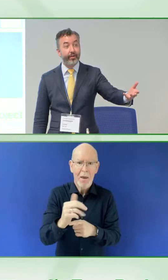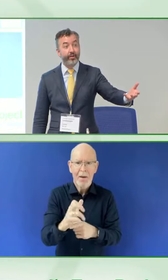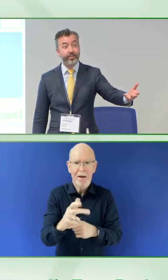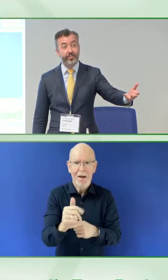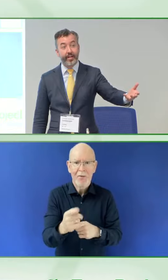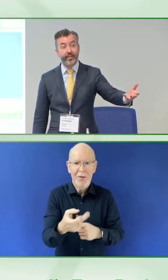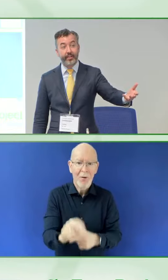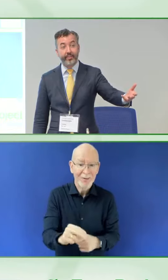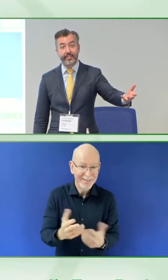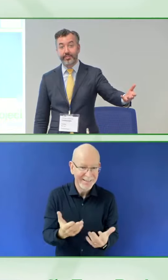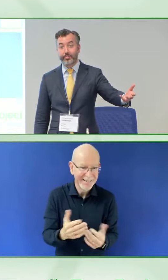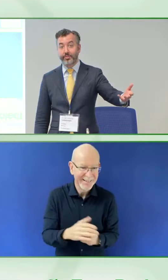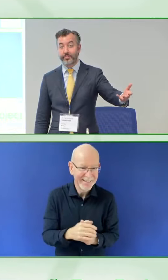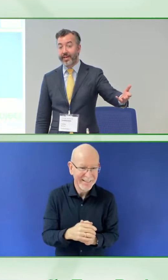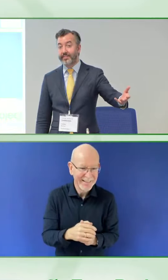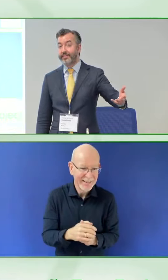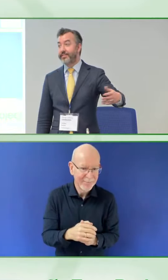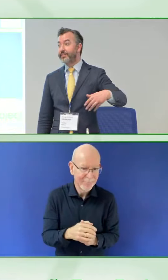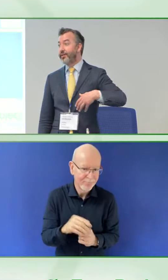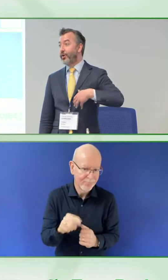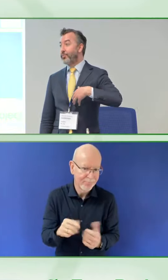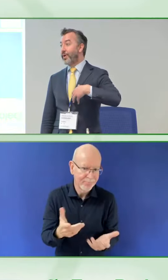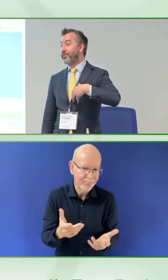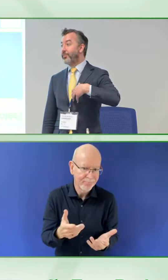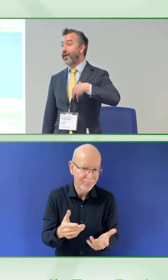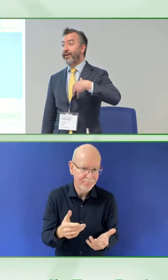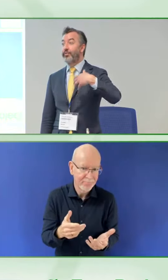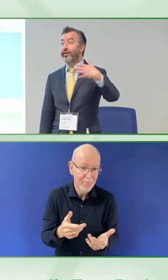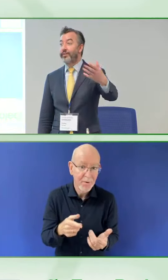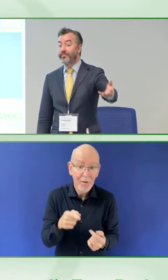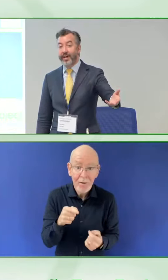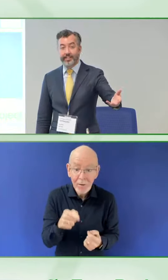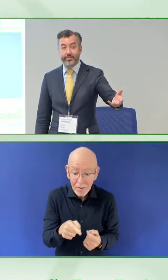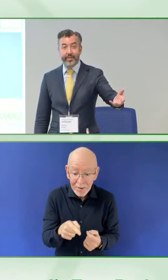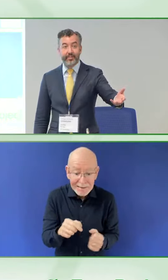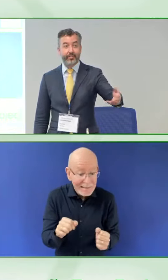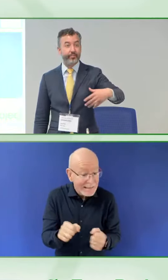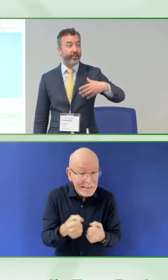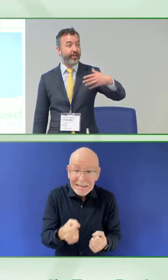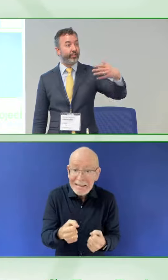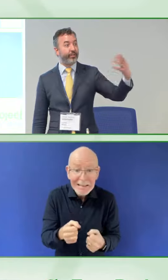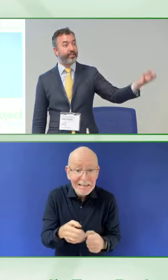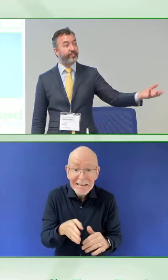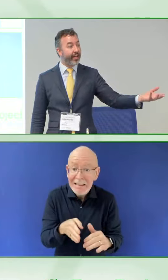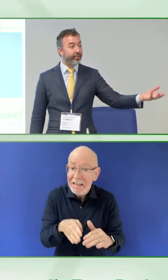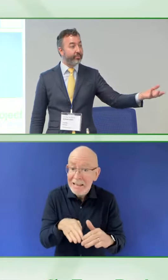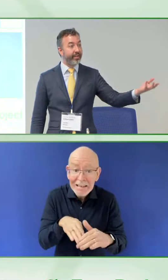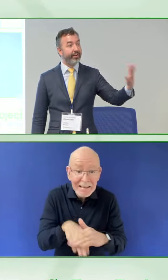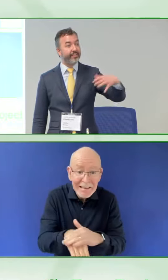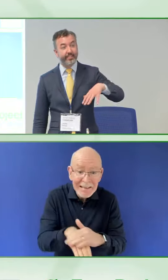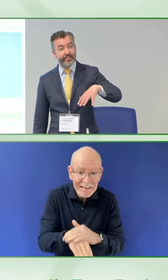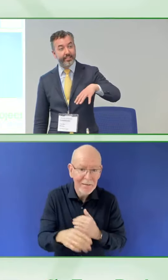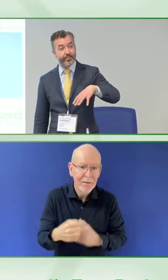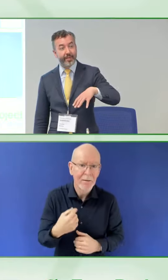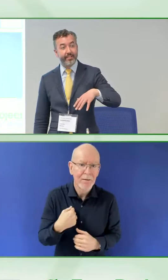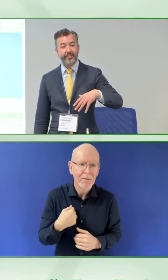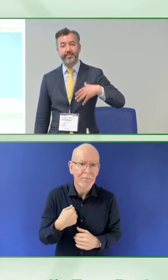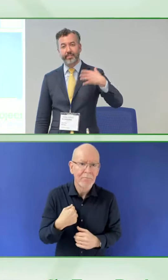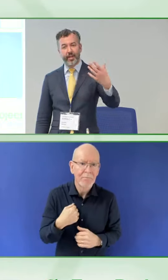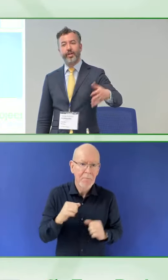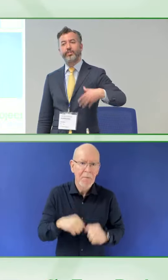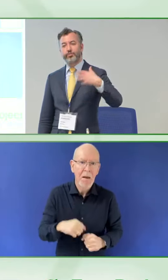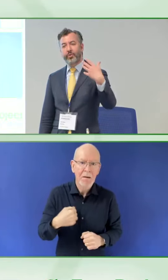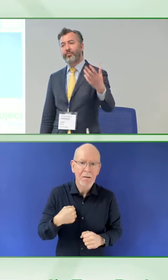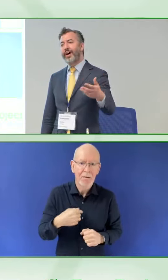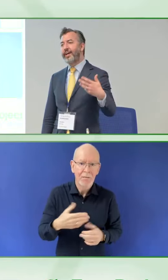had a greater understanding of accessible spaces, maybe if we had greater investment in redeveloping our existing